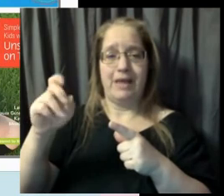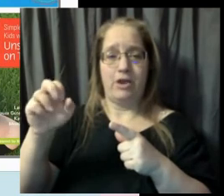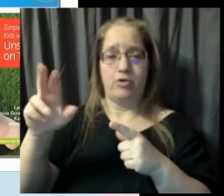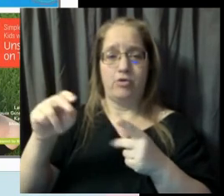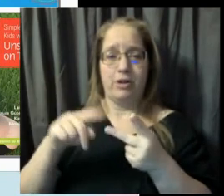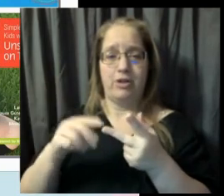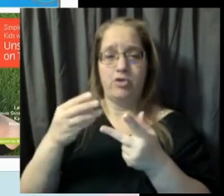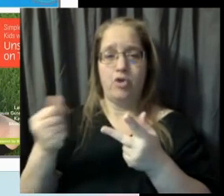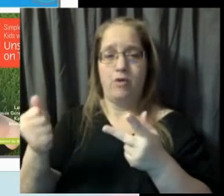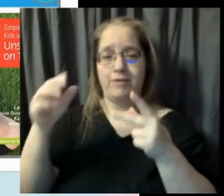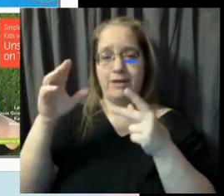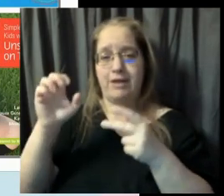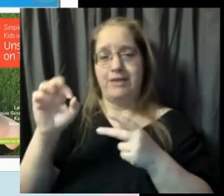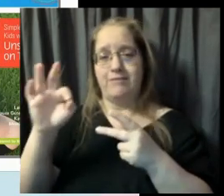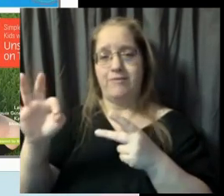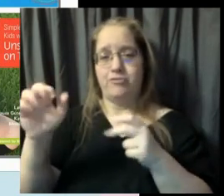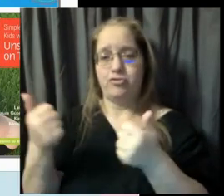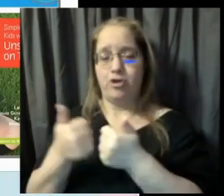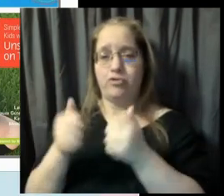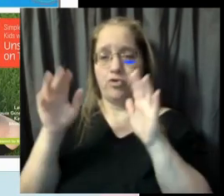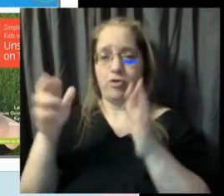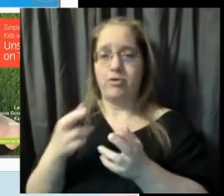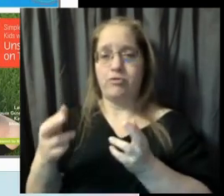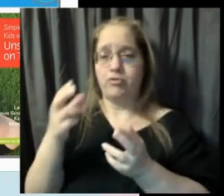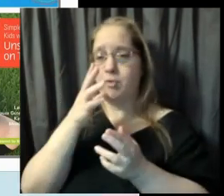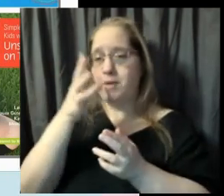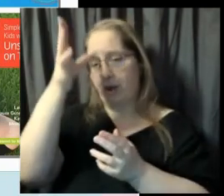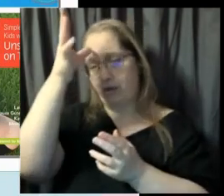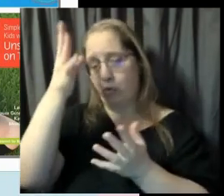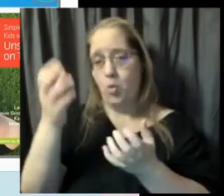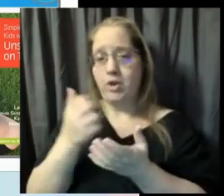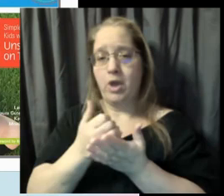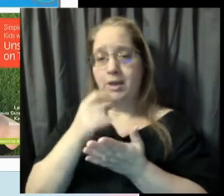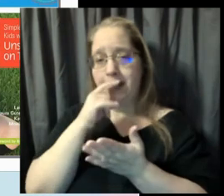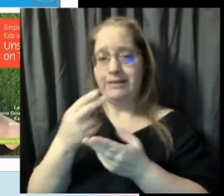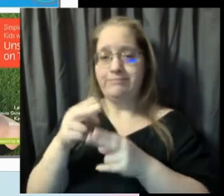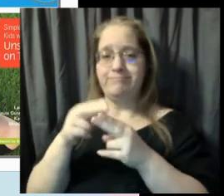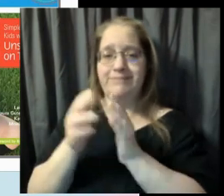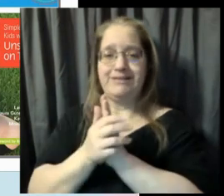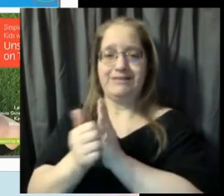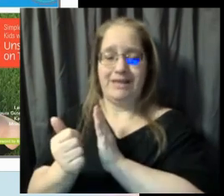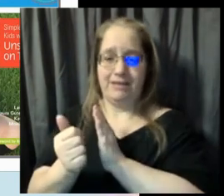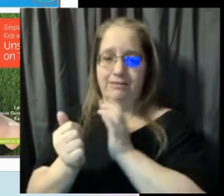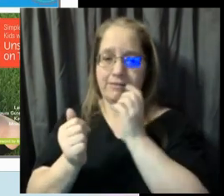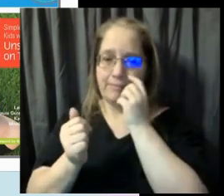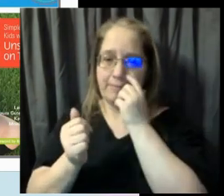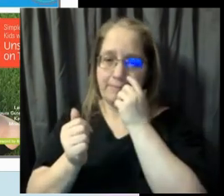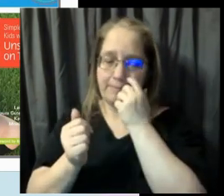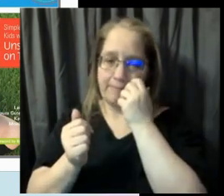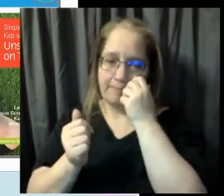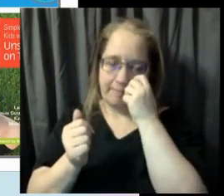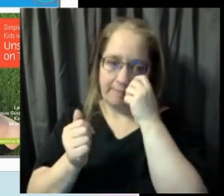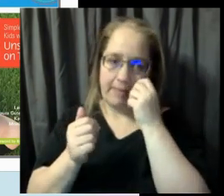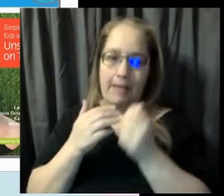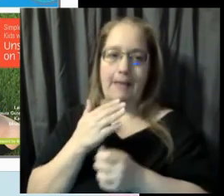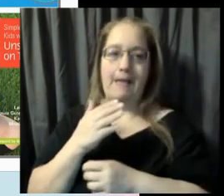video earlier, are great resources for parents who want to help their child build these important skills. So Mind in the Making